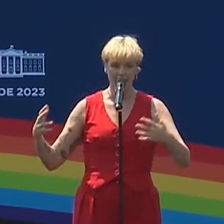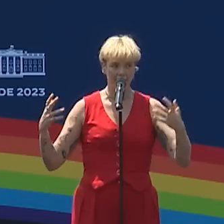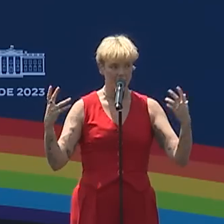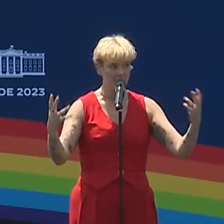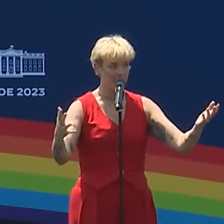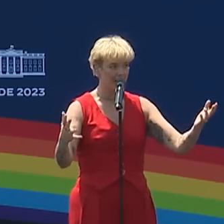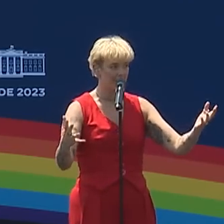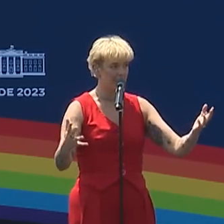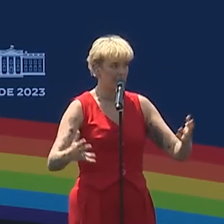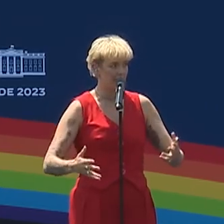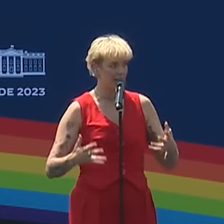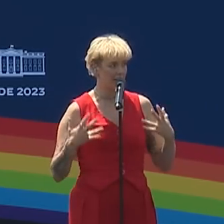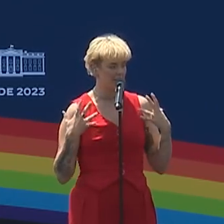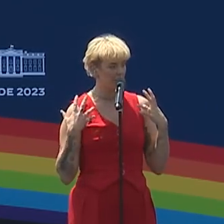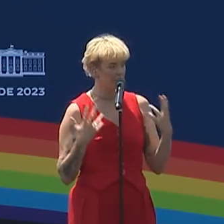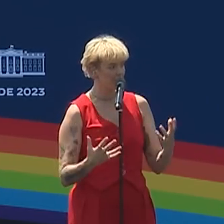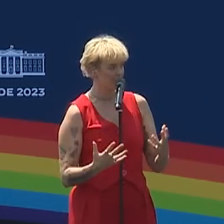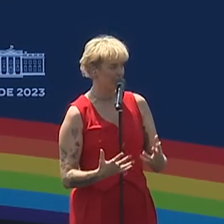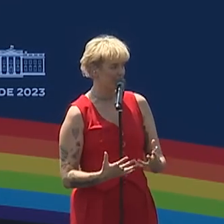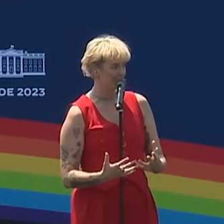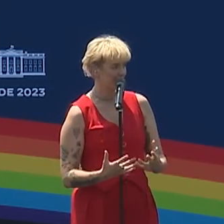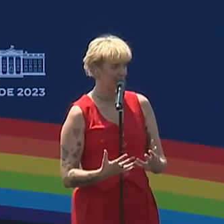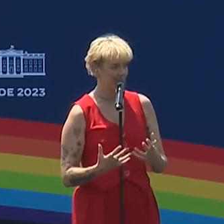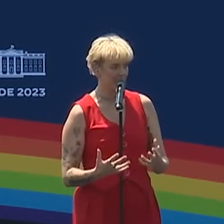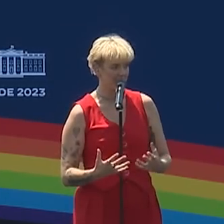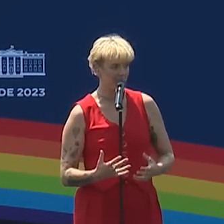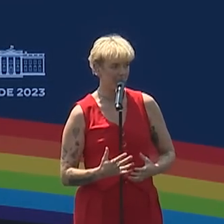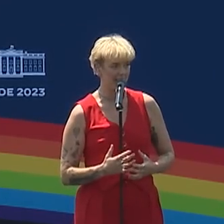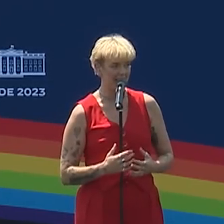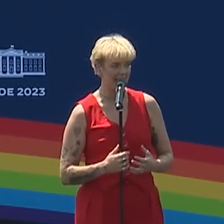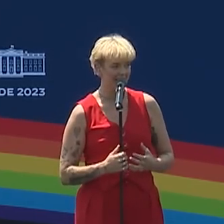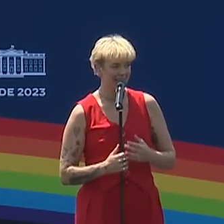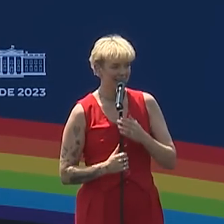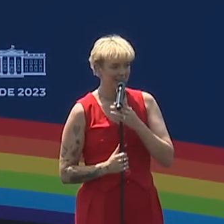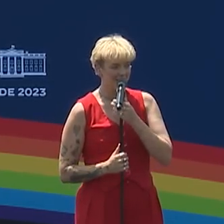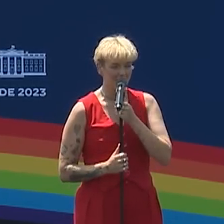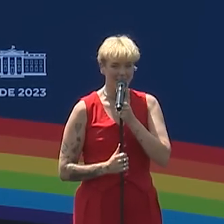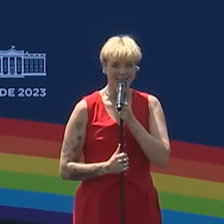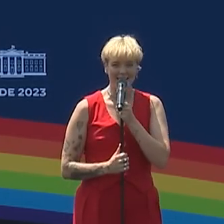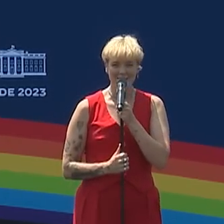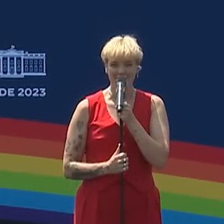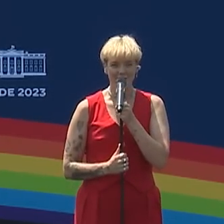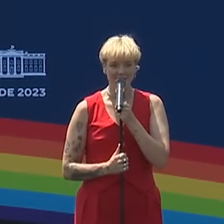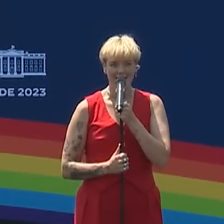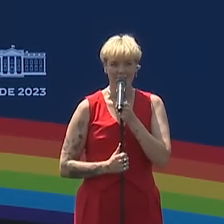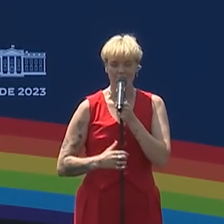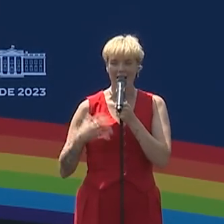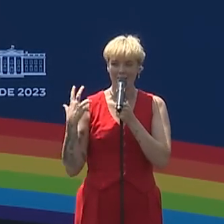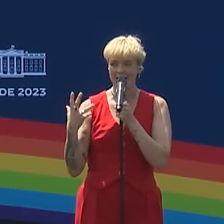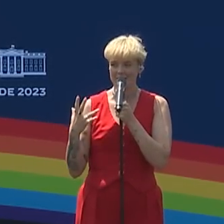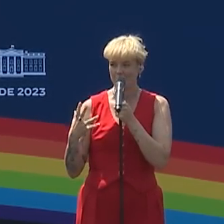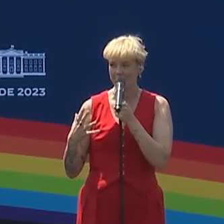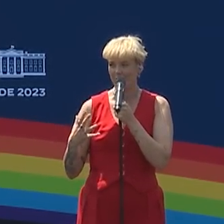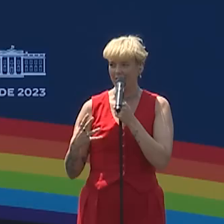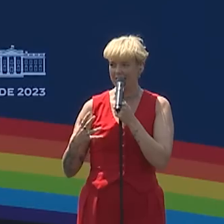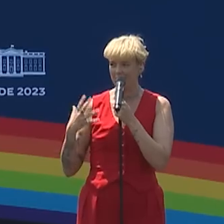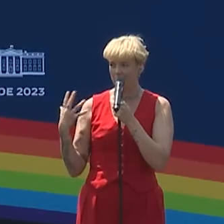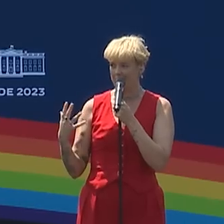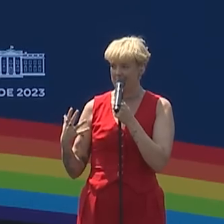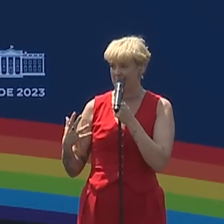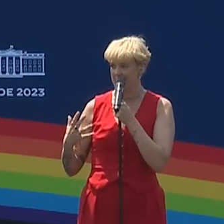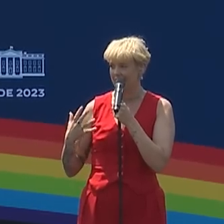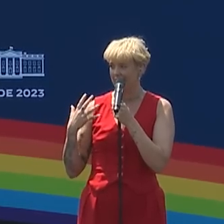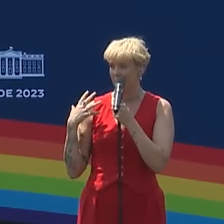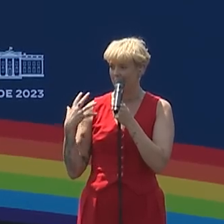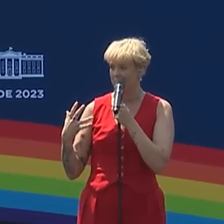can't find it. And I know so many of you who are here, that's what you do for this community. So on the days when it feels like you're shouting into a void